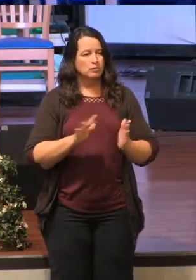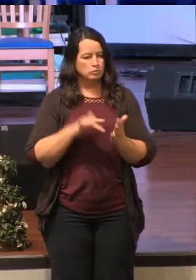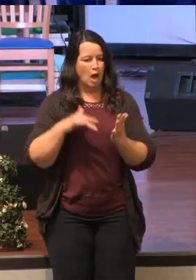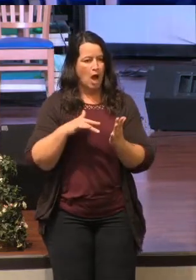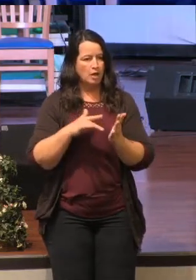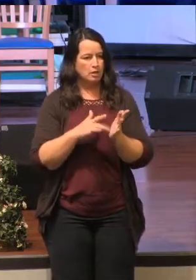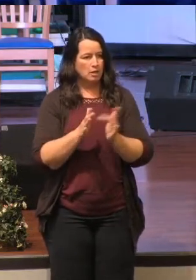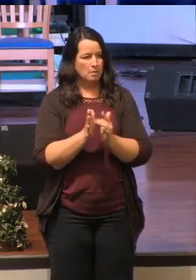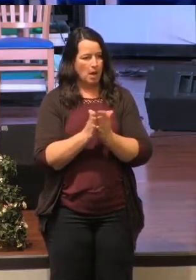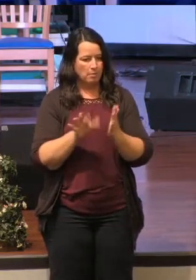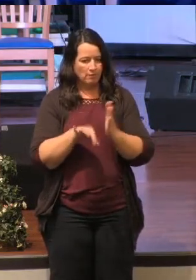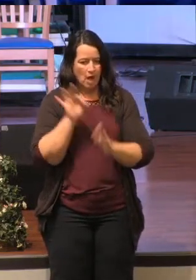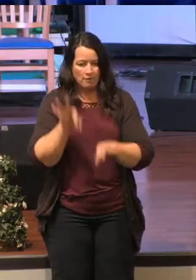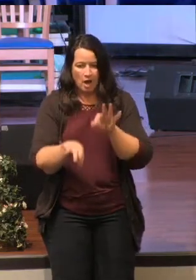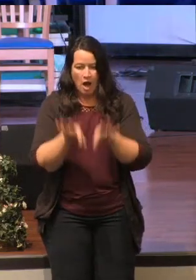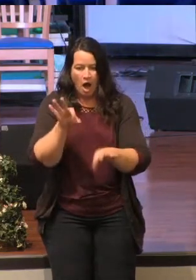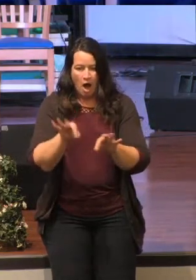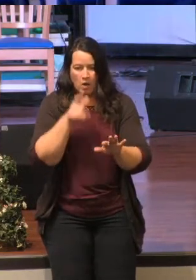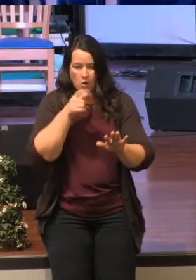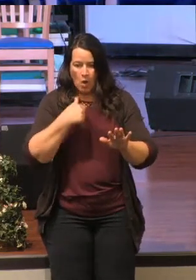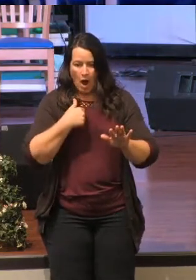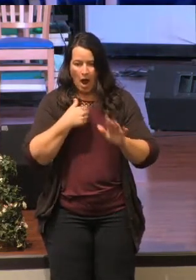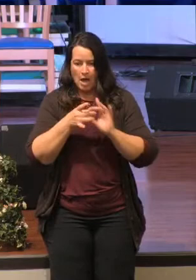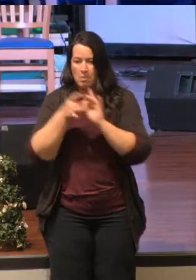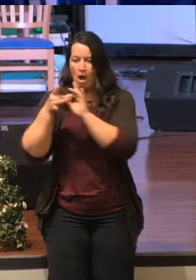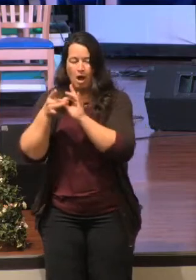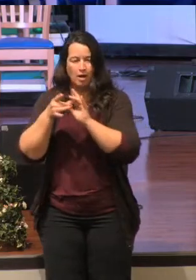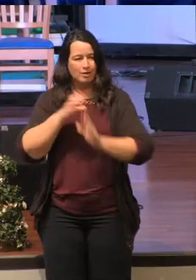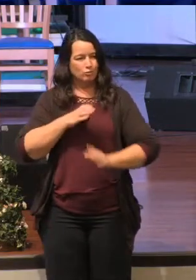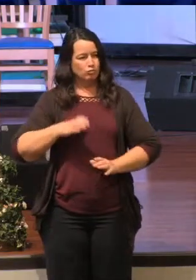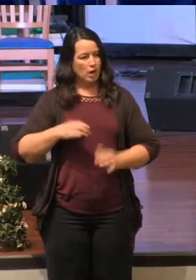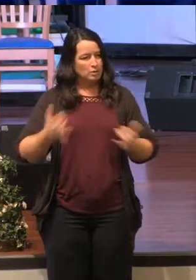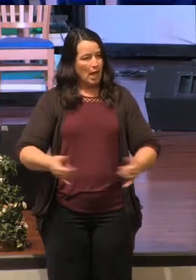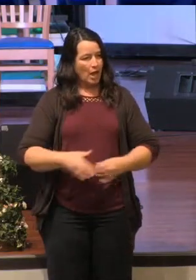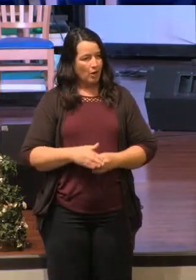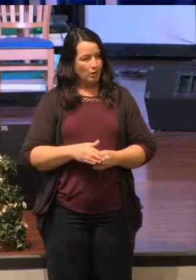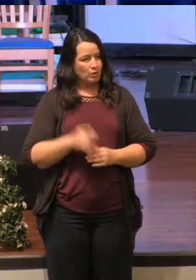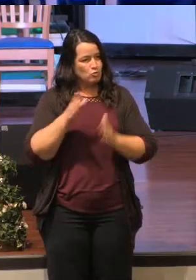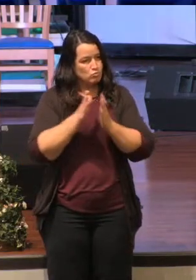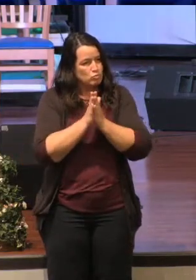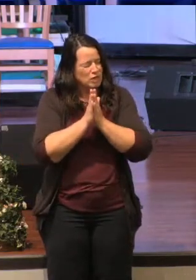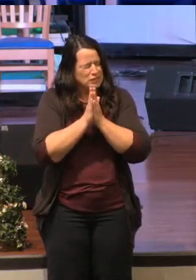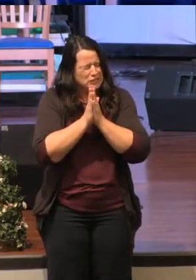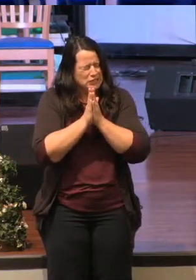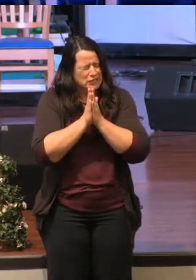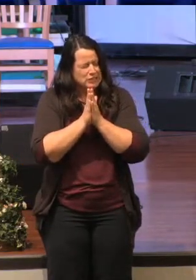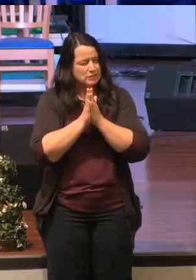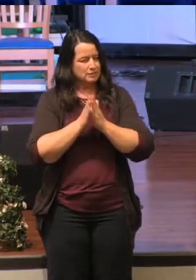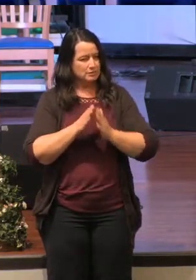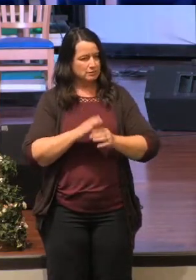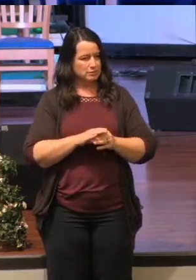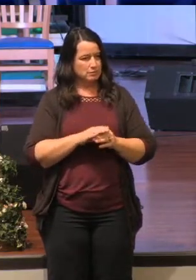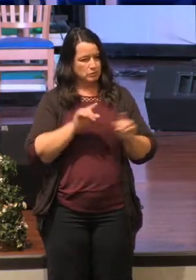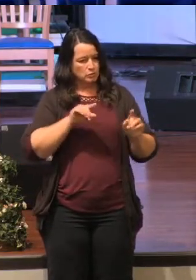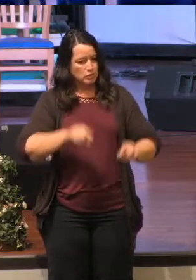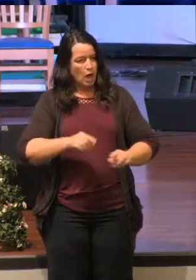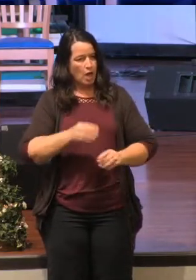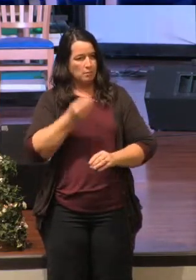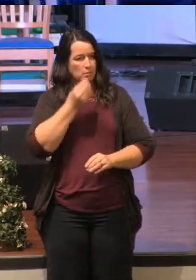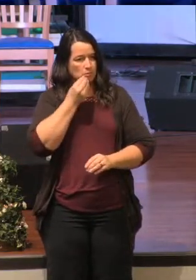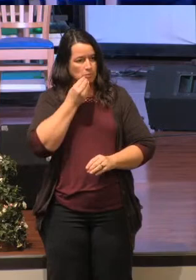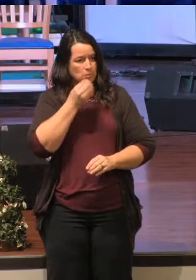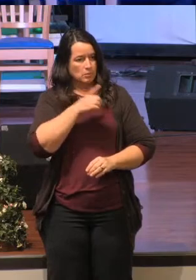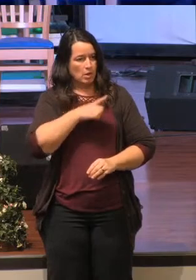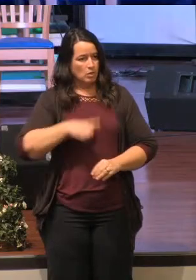You discover who you now are in Christ. You pray. You come to the table like the